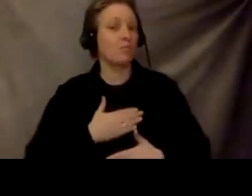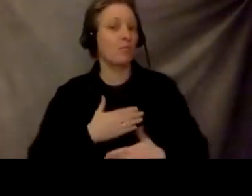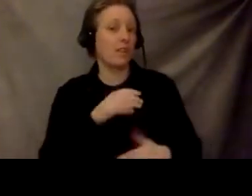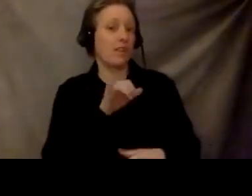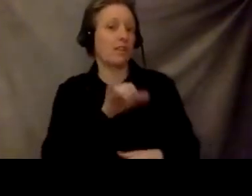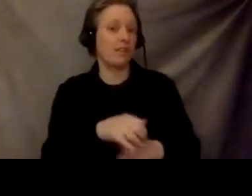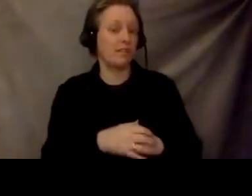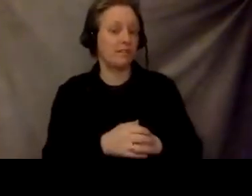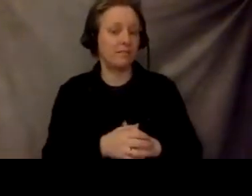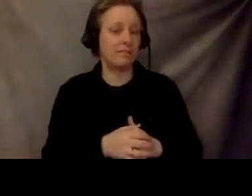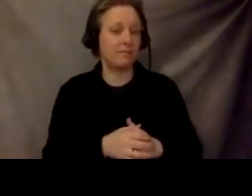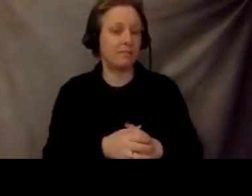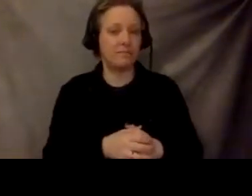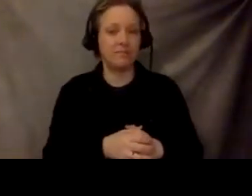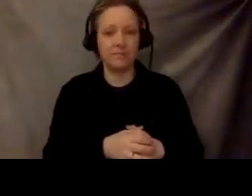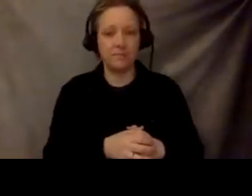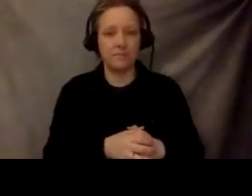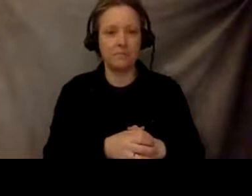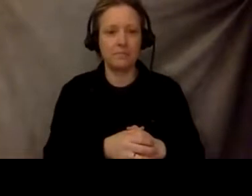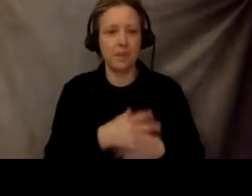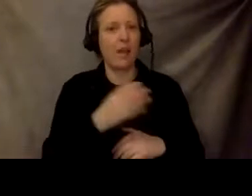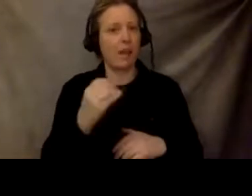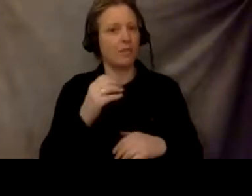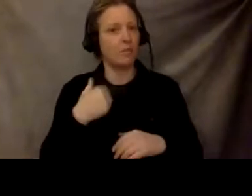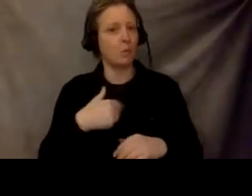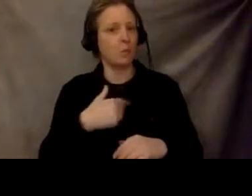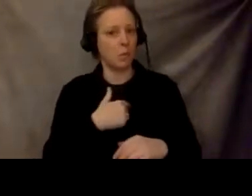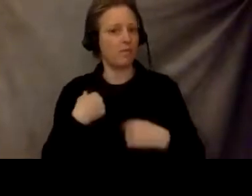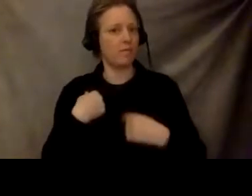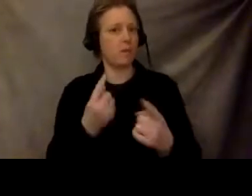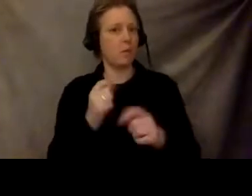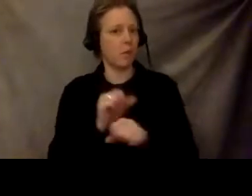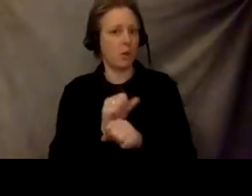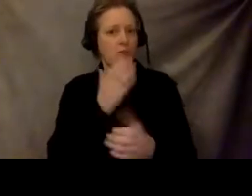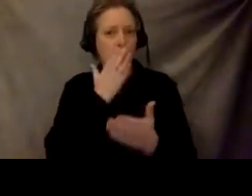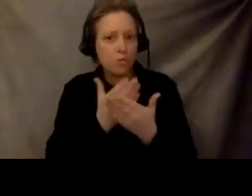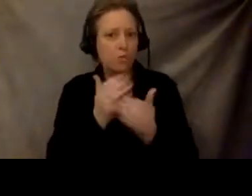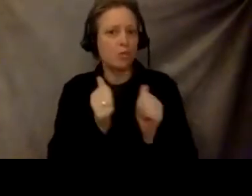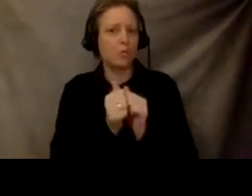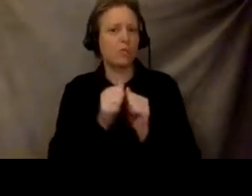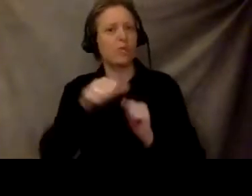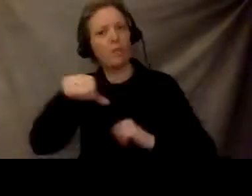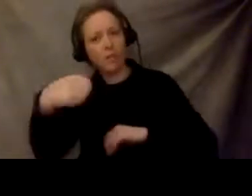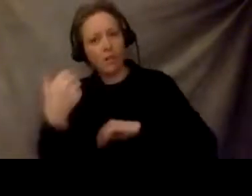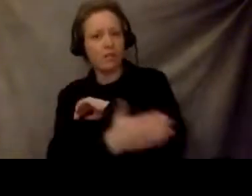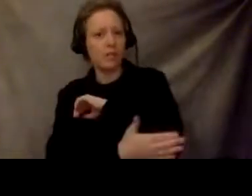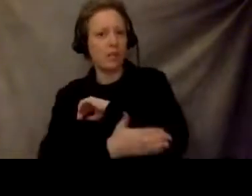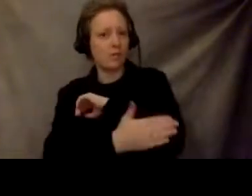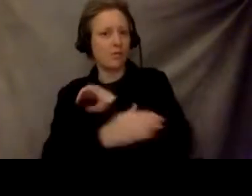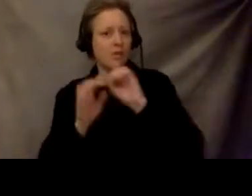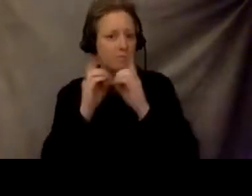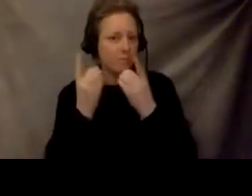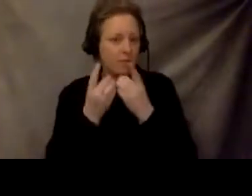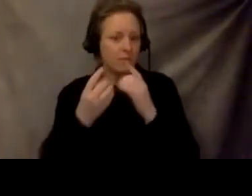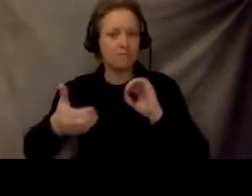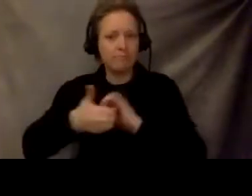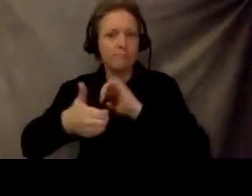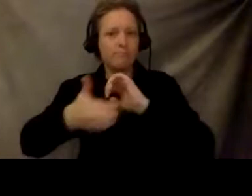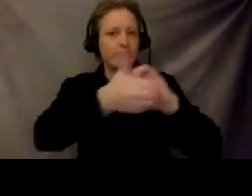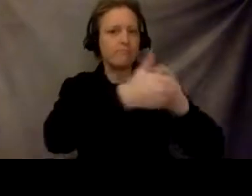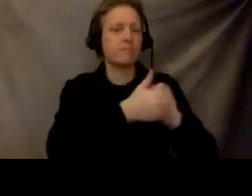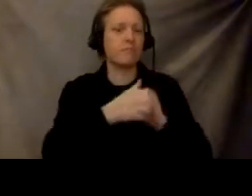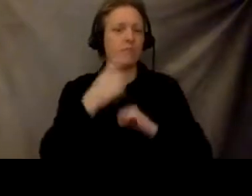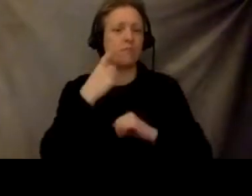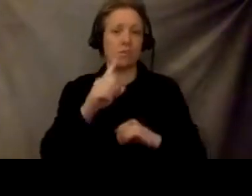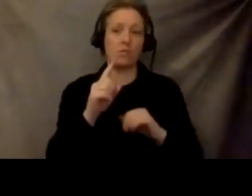with the other county departments, I think, on our new houseless outreach and all that. And I think that, you know, it's really going